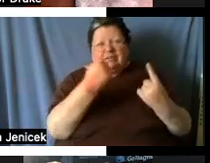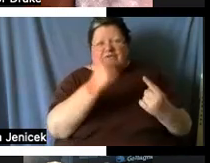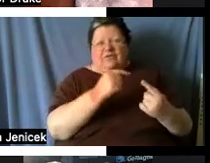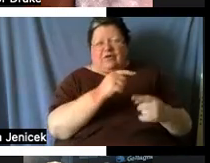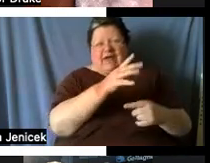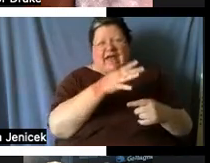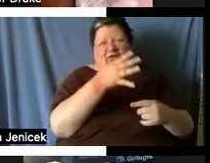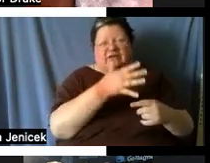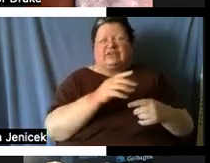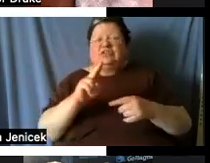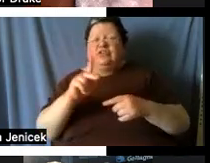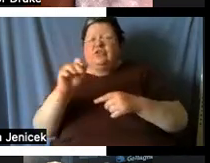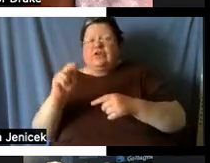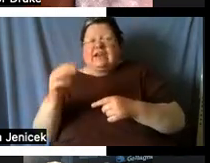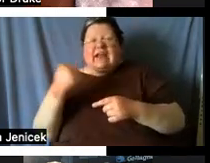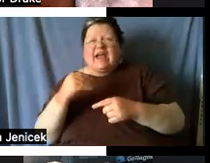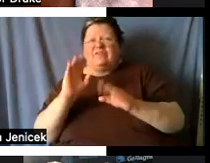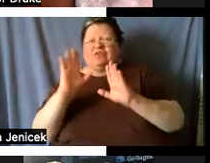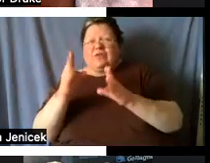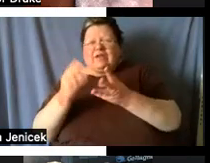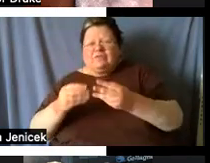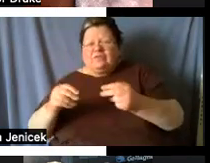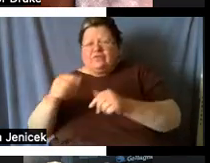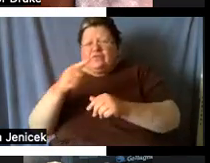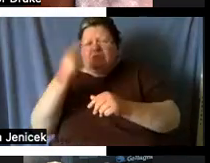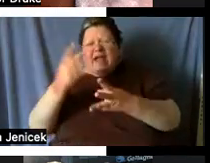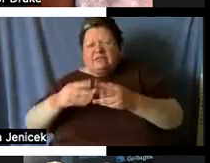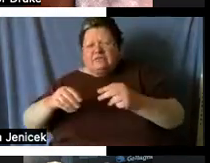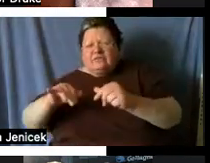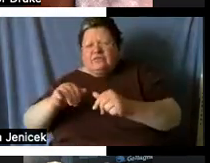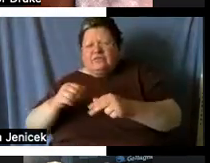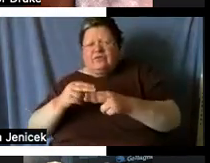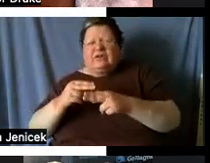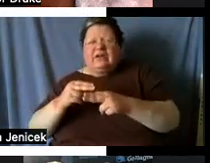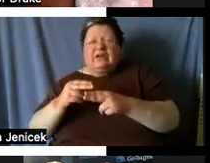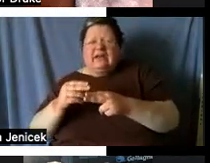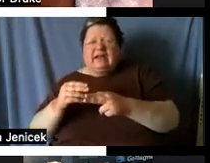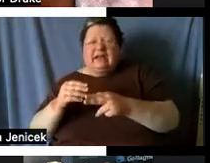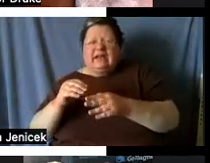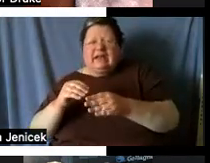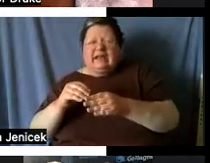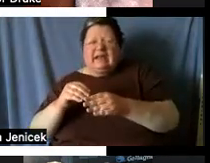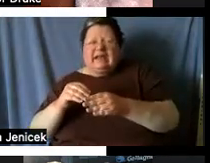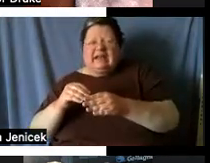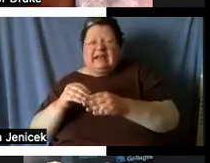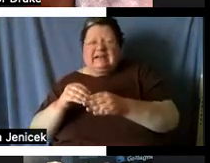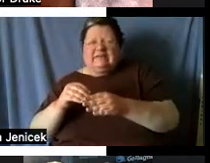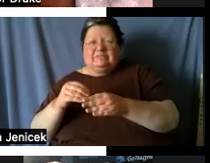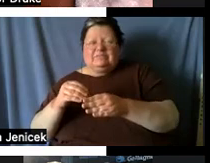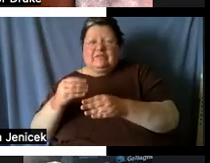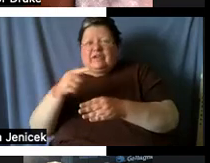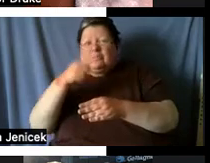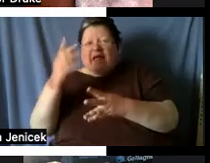Ukraine has great soils, black earth soils known as Chernozem soils in Russian. Black earth